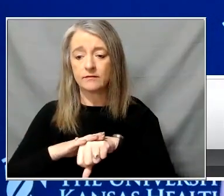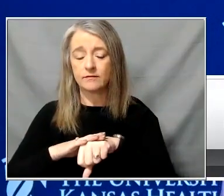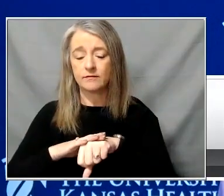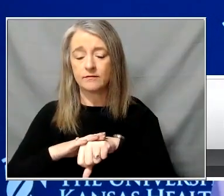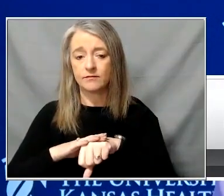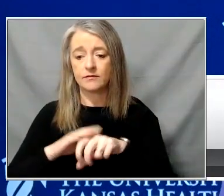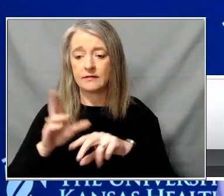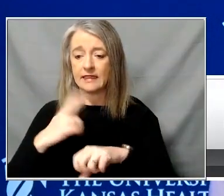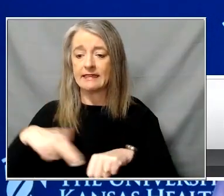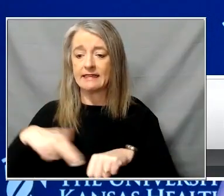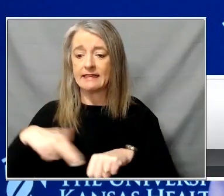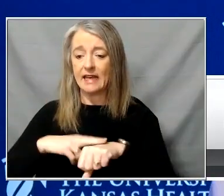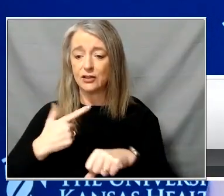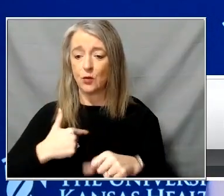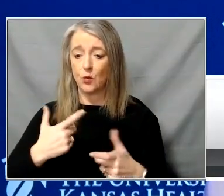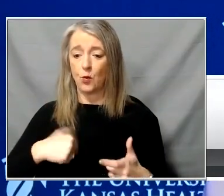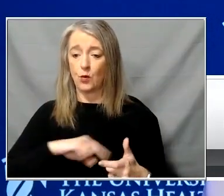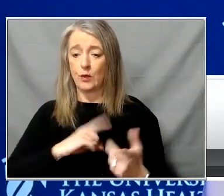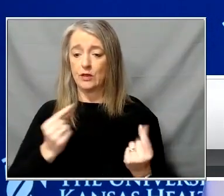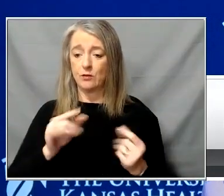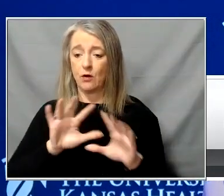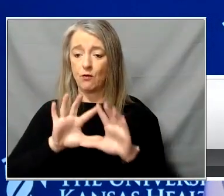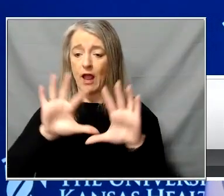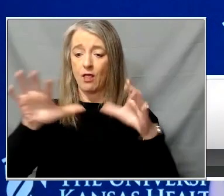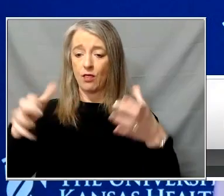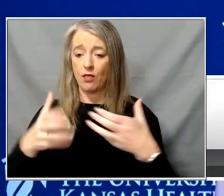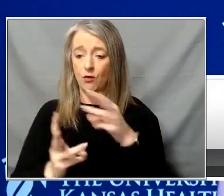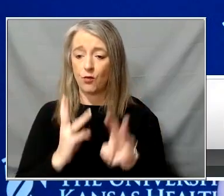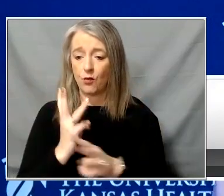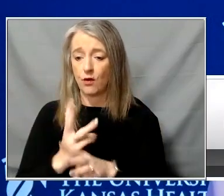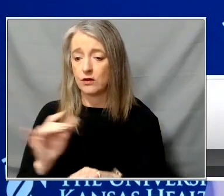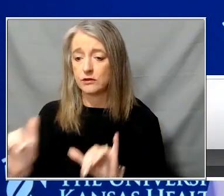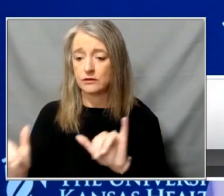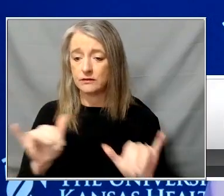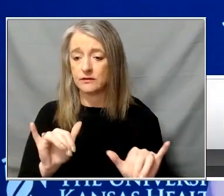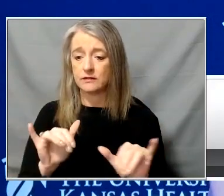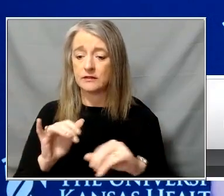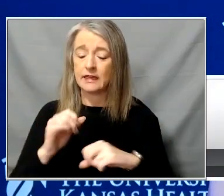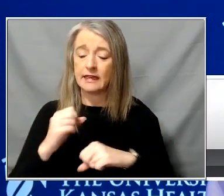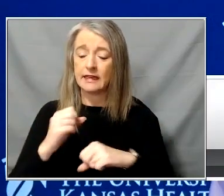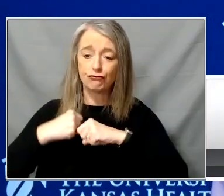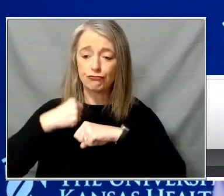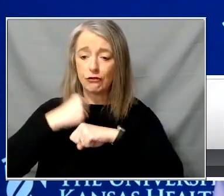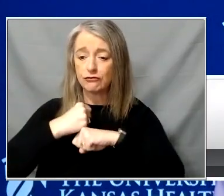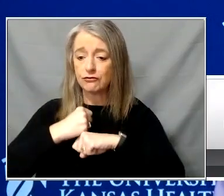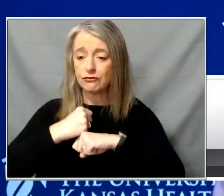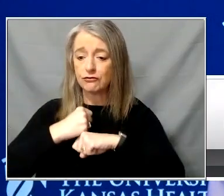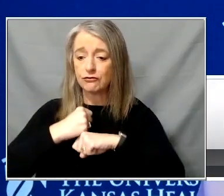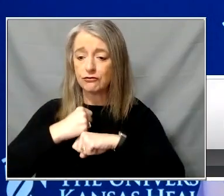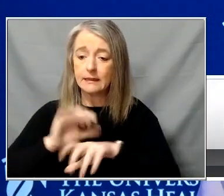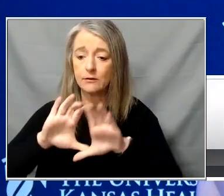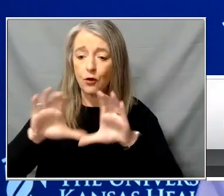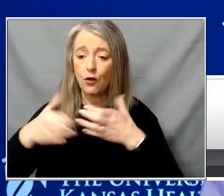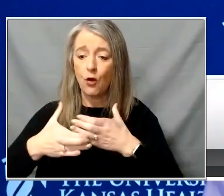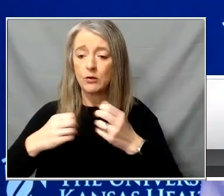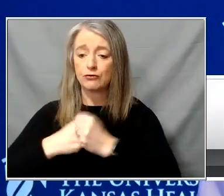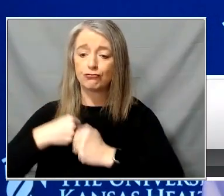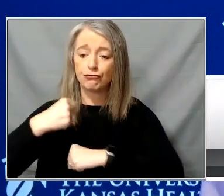be done or what had been done and surveillance, that is a multi-layered question. And yes, people did warn about that. And I